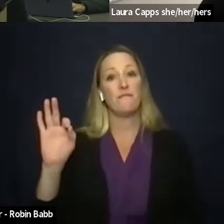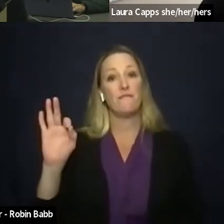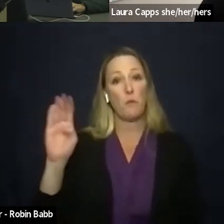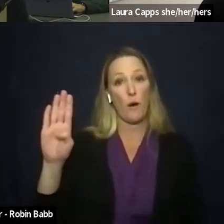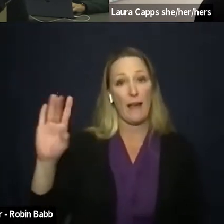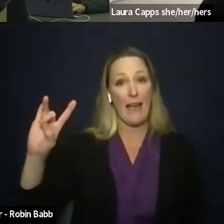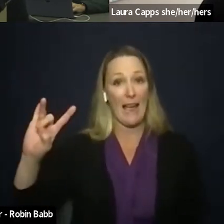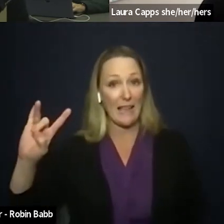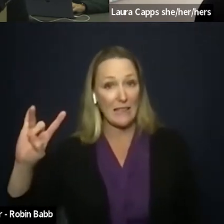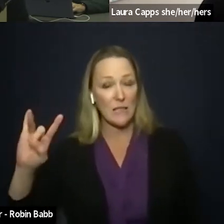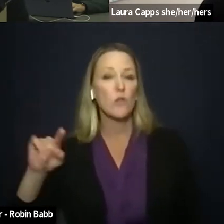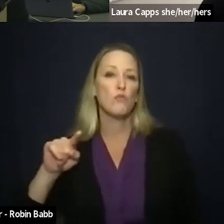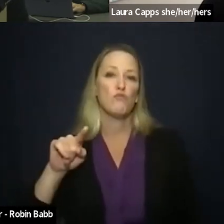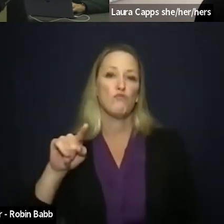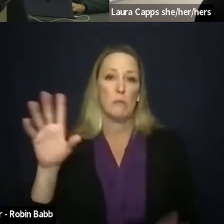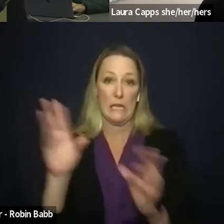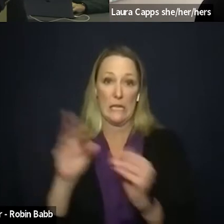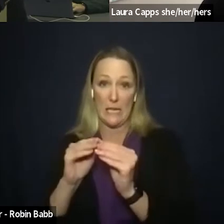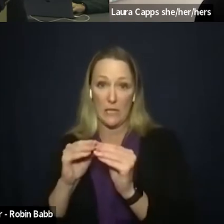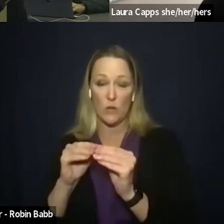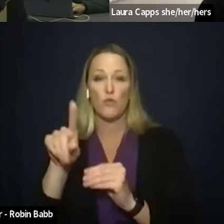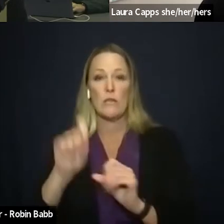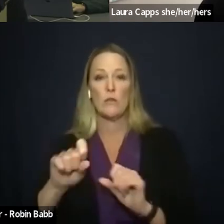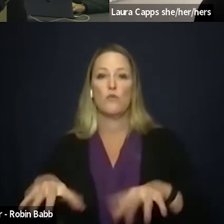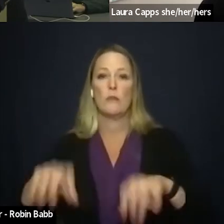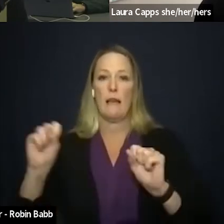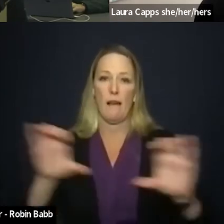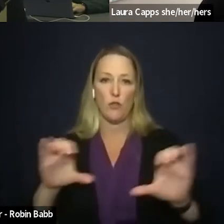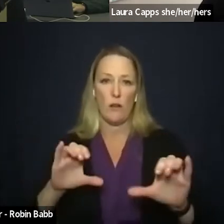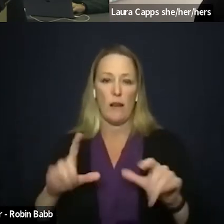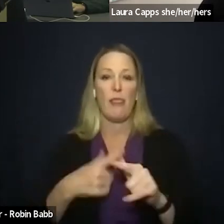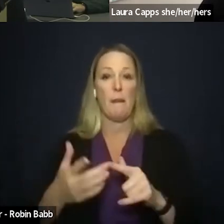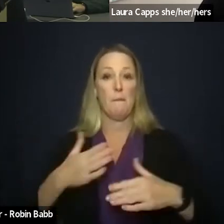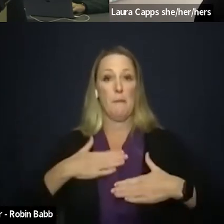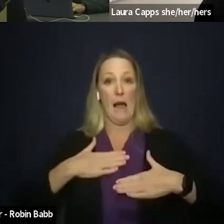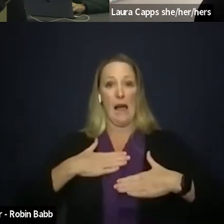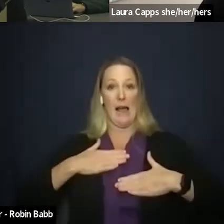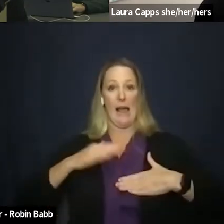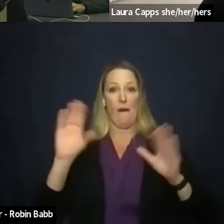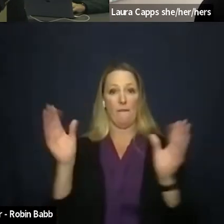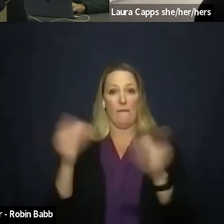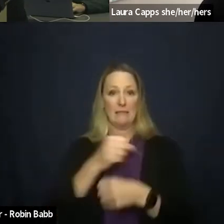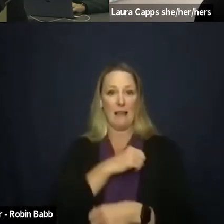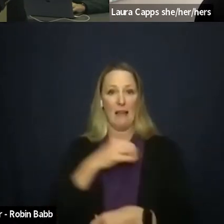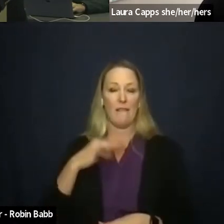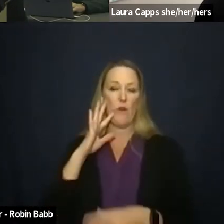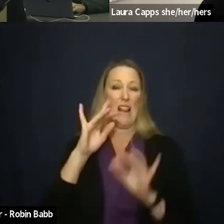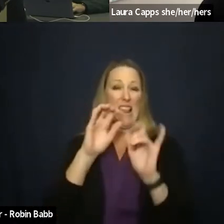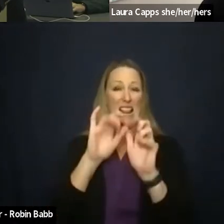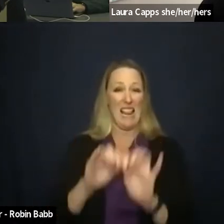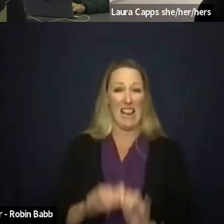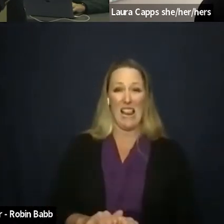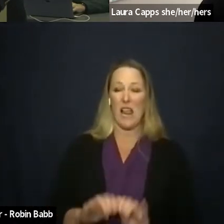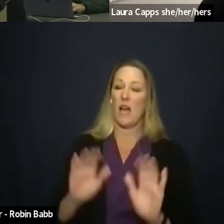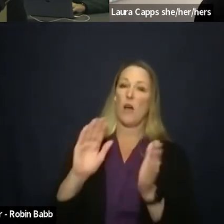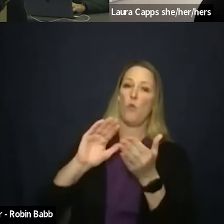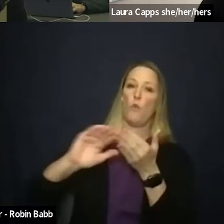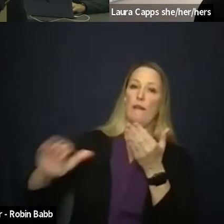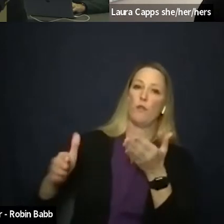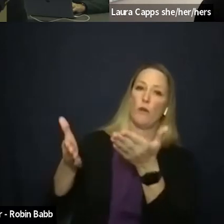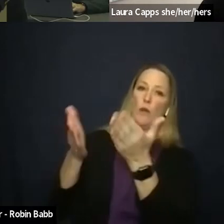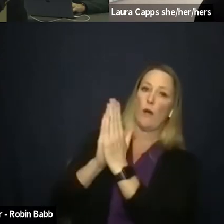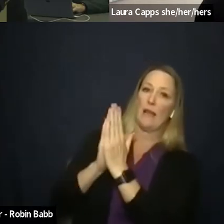8 and staff in my office would work on getting a waiver request in prior to february